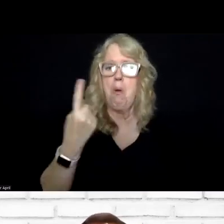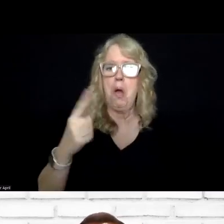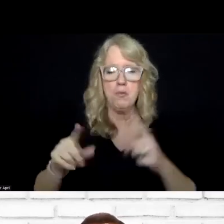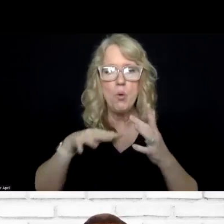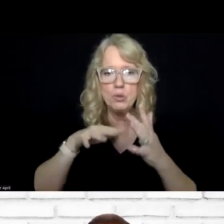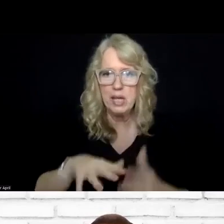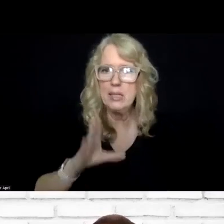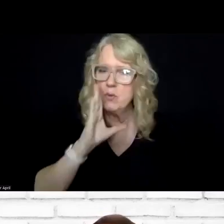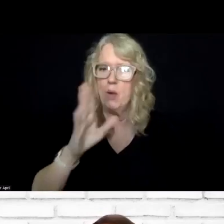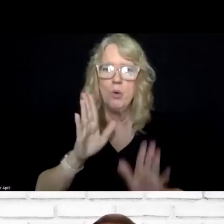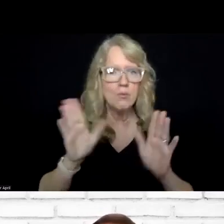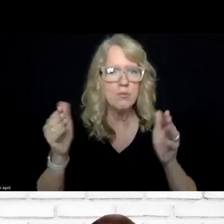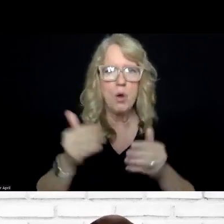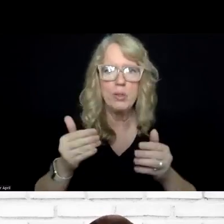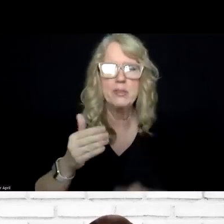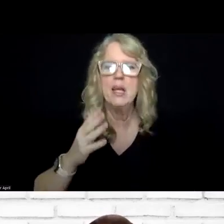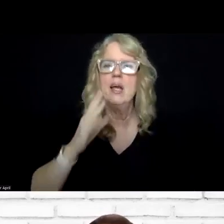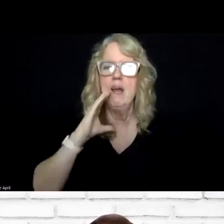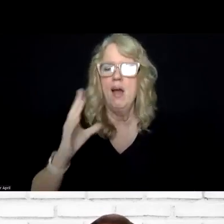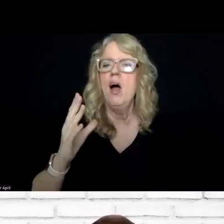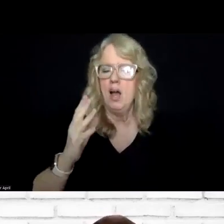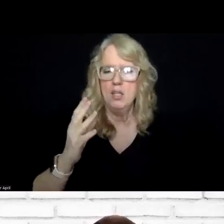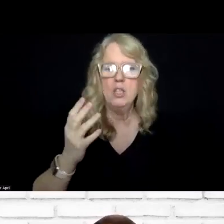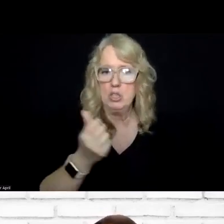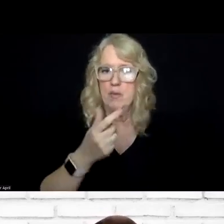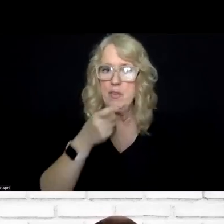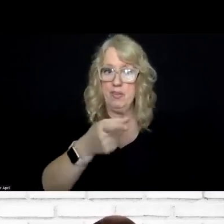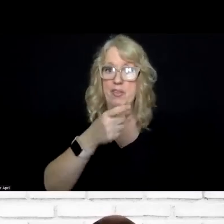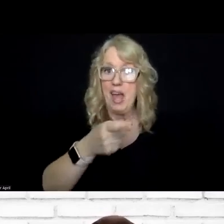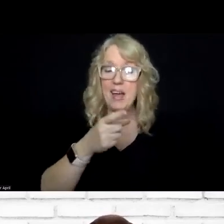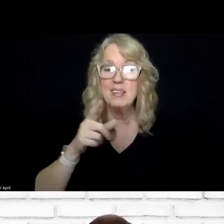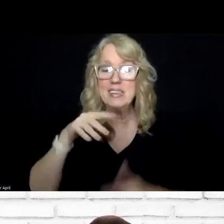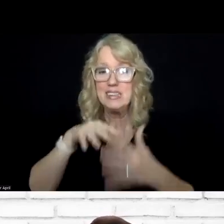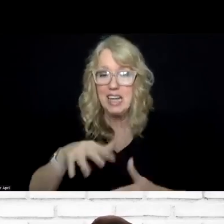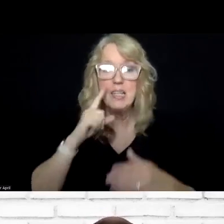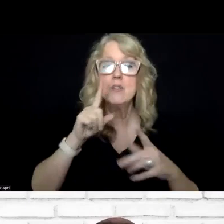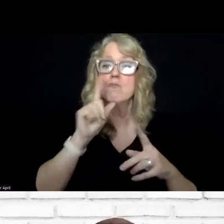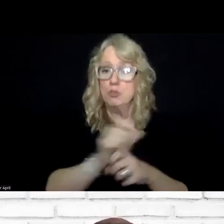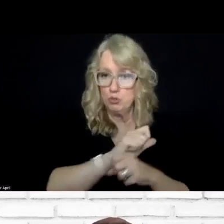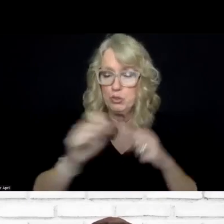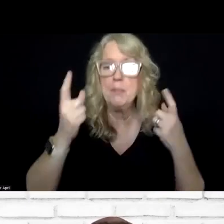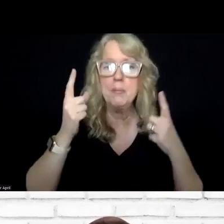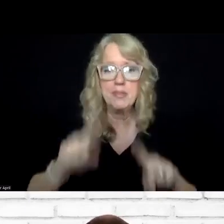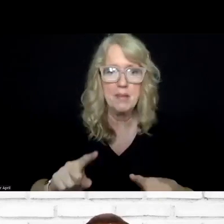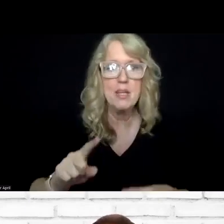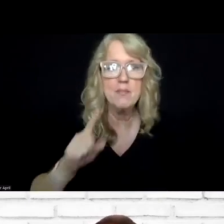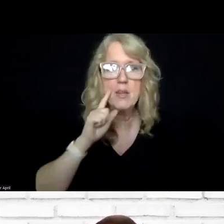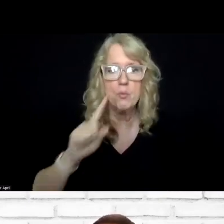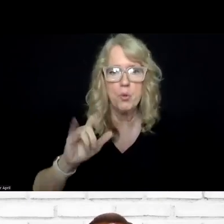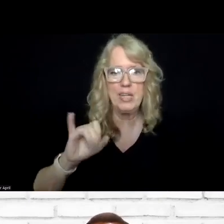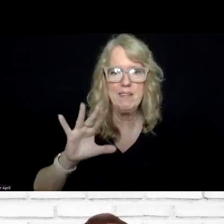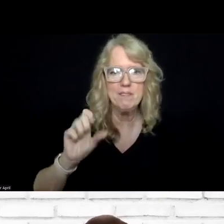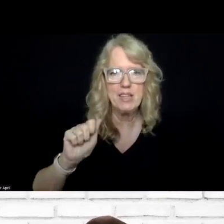is the one I'm going to focus on, was a Pew study. And this Pew study was actually conducted through Ipsos Foundation that